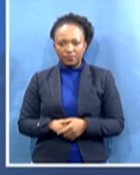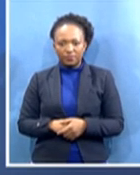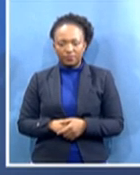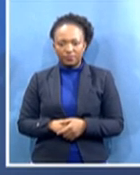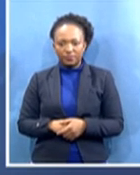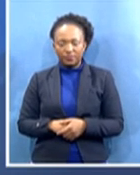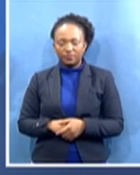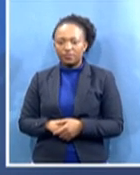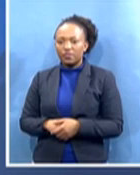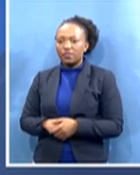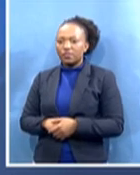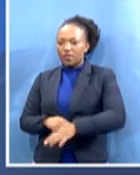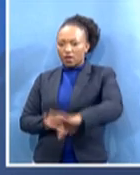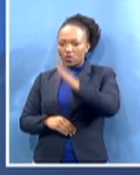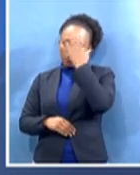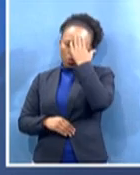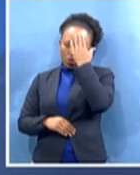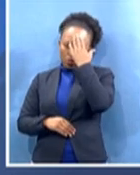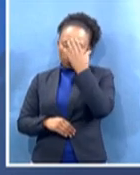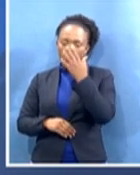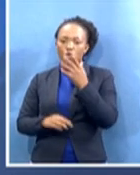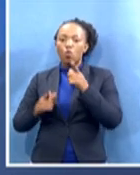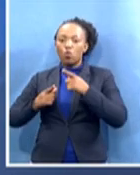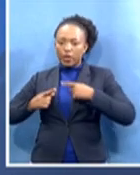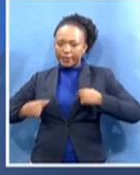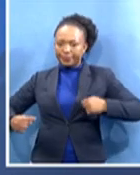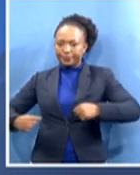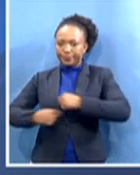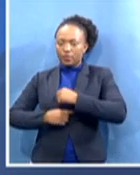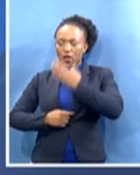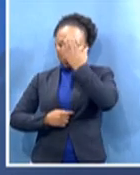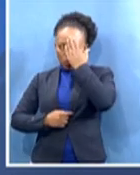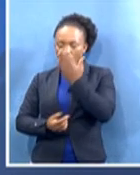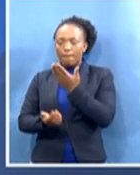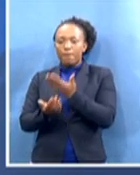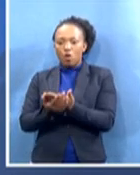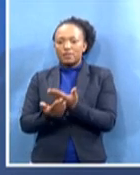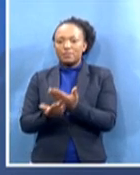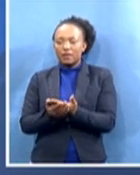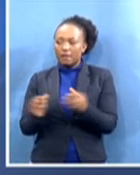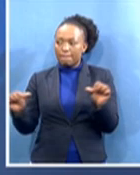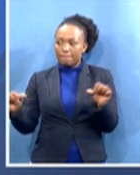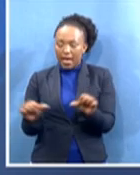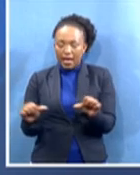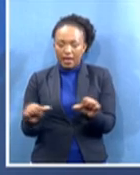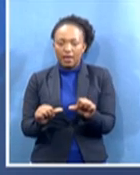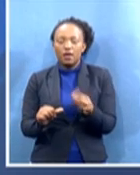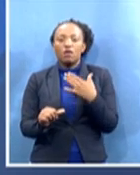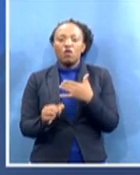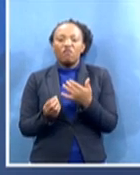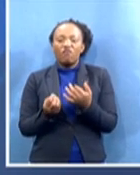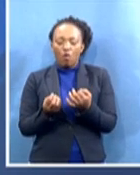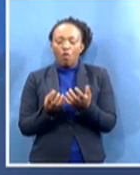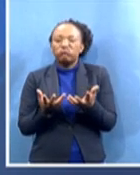know that it's a possibility to have this volcanic eruption, but you are not very well prepared because you don't